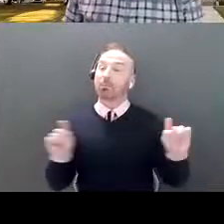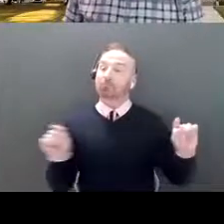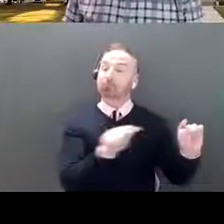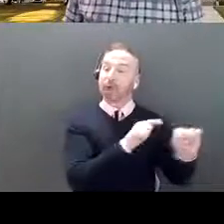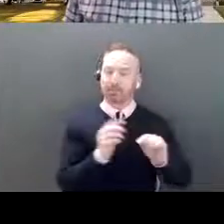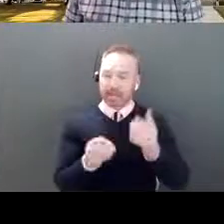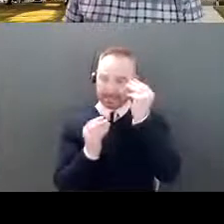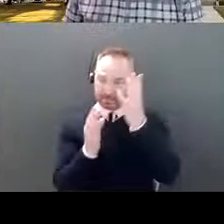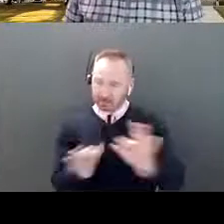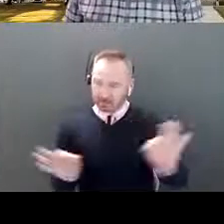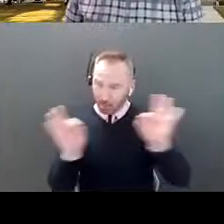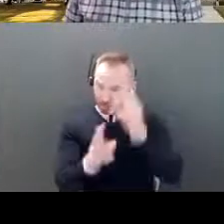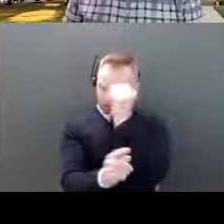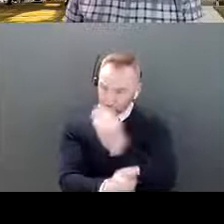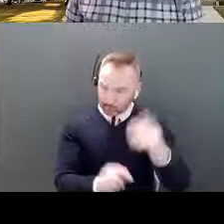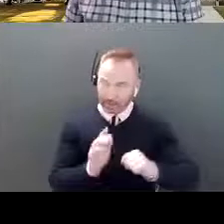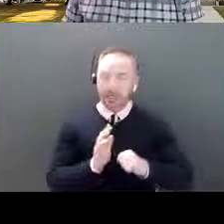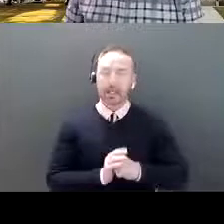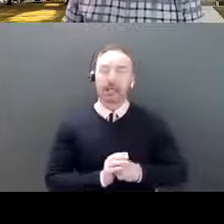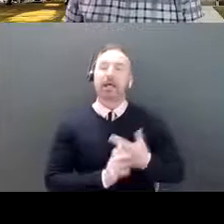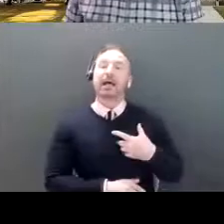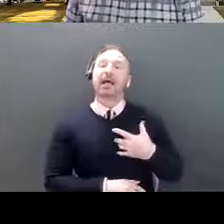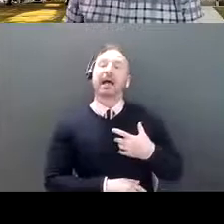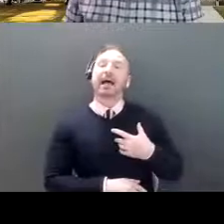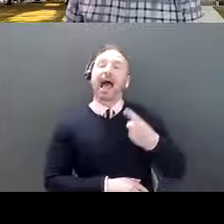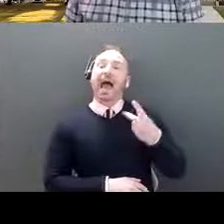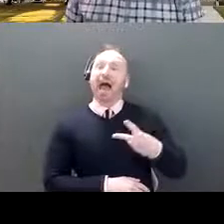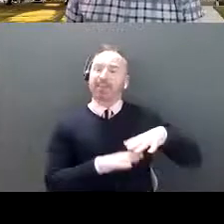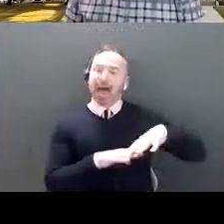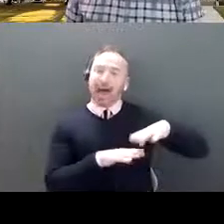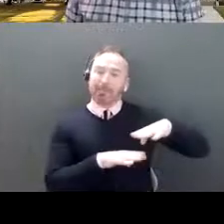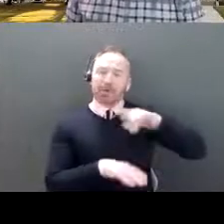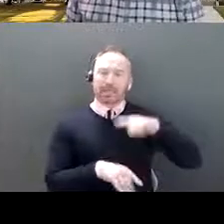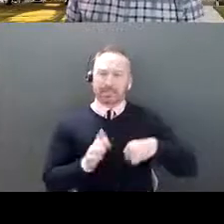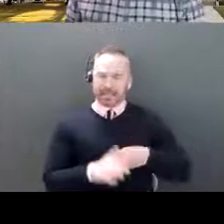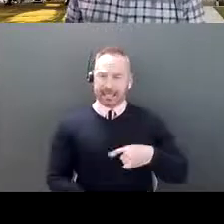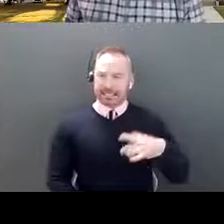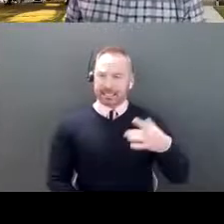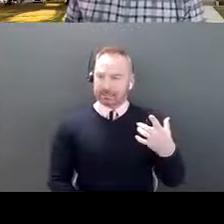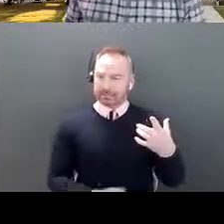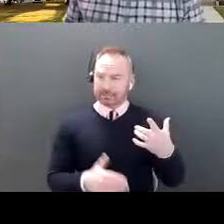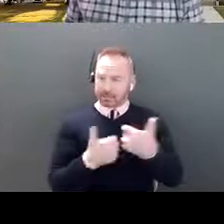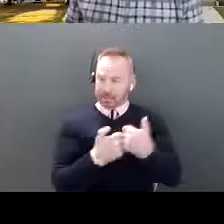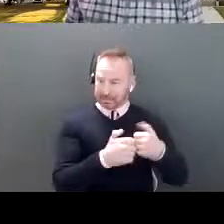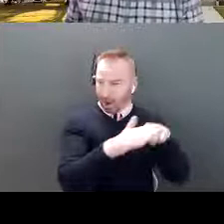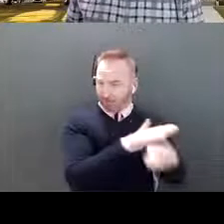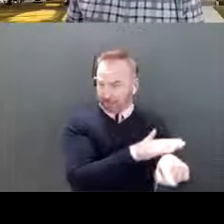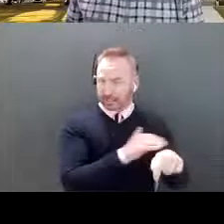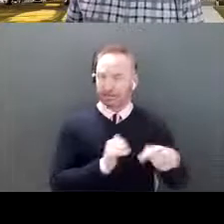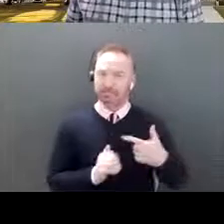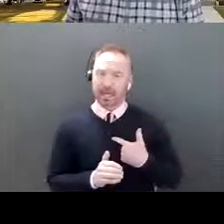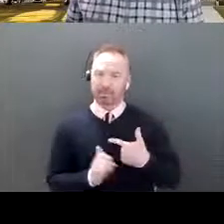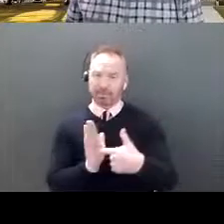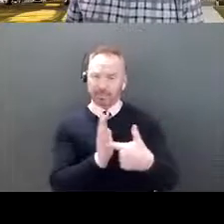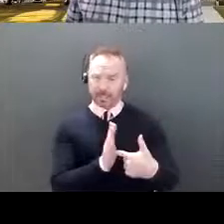over half our cases that we looked at reviewing domestic homicides represented one or more of these